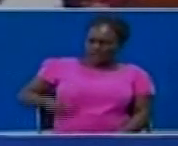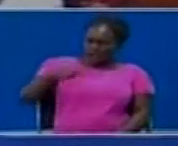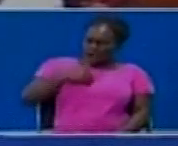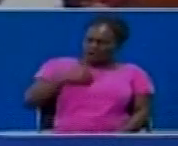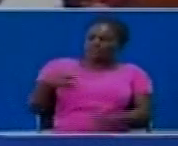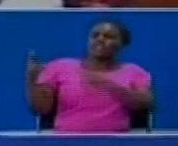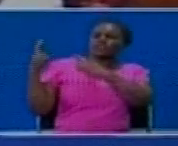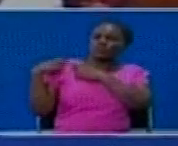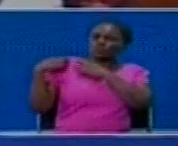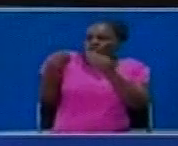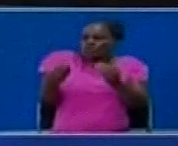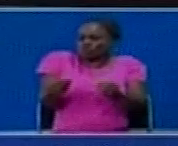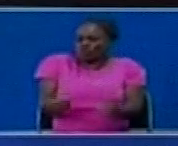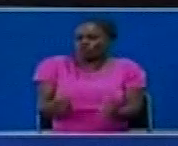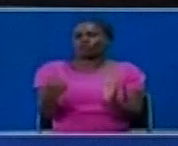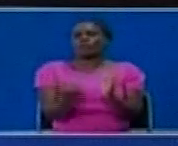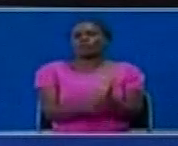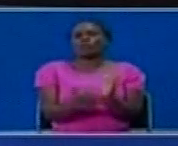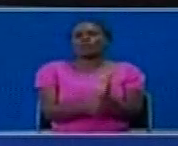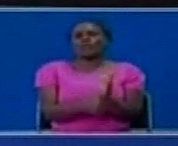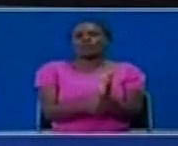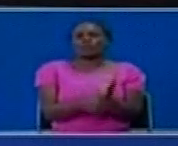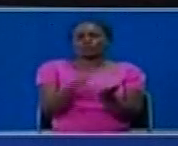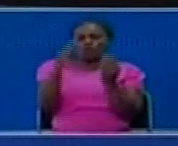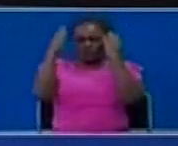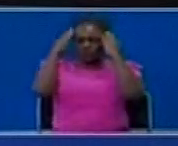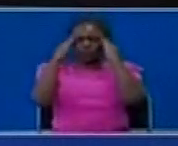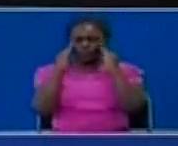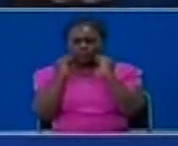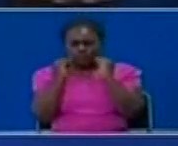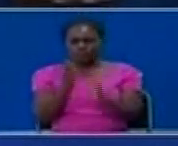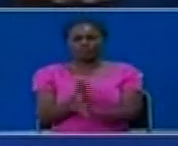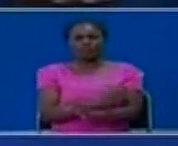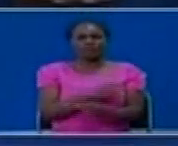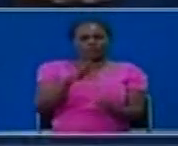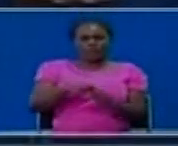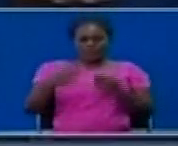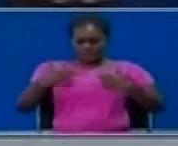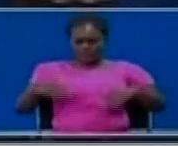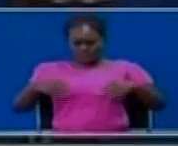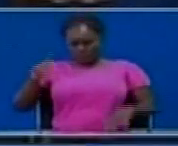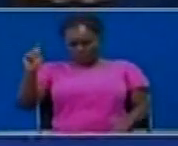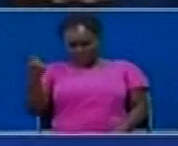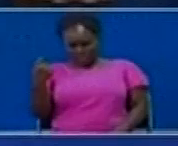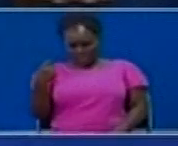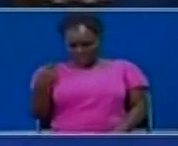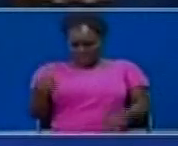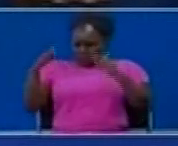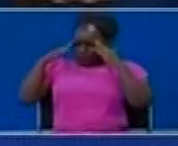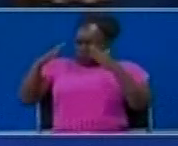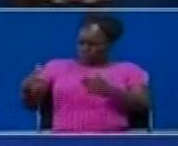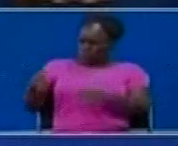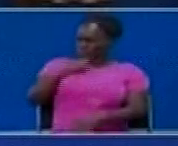laws and coming up with proposals that will reduce tension ahead of the August 8th general election. The people of Kenya are looking up to the